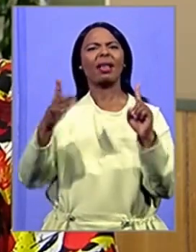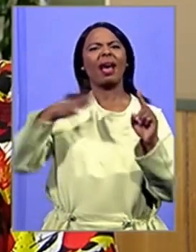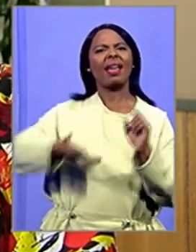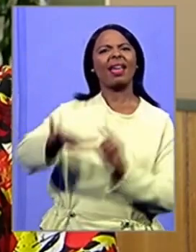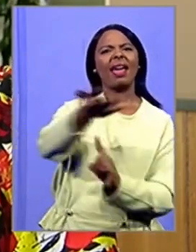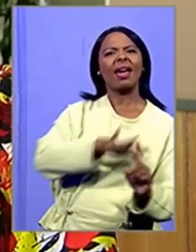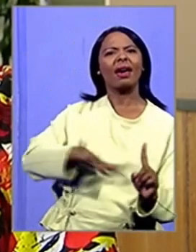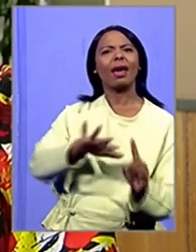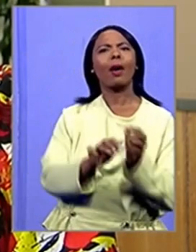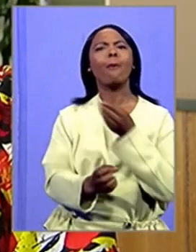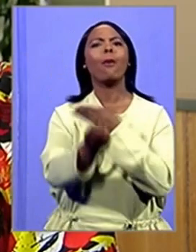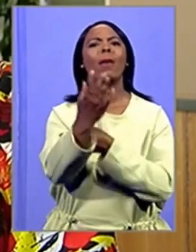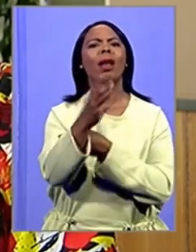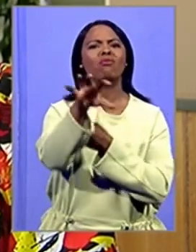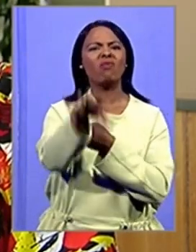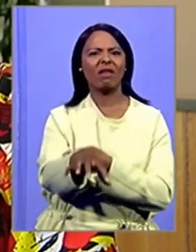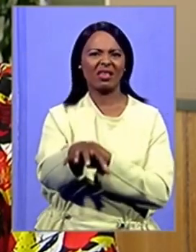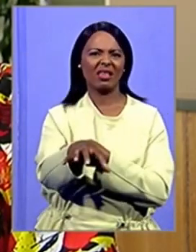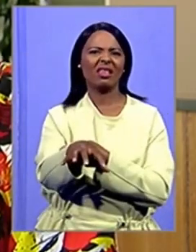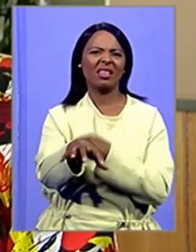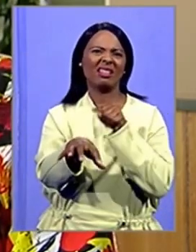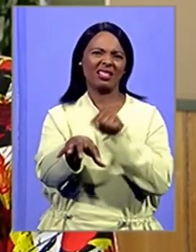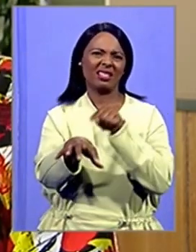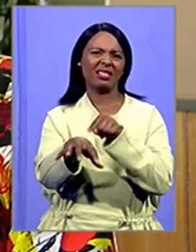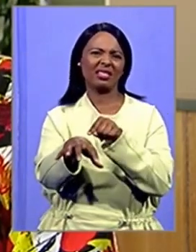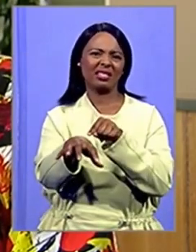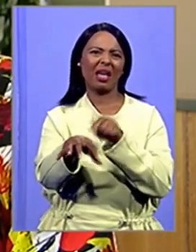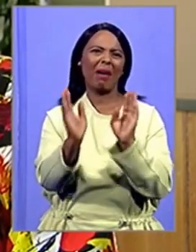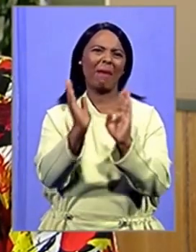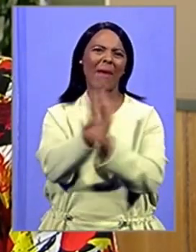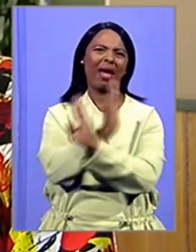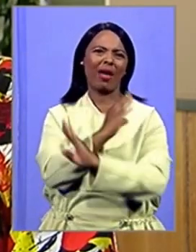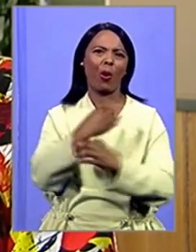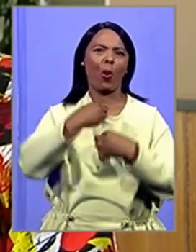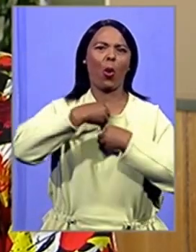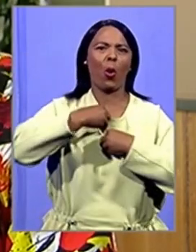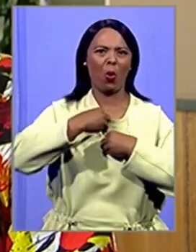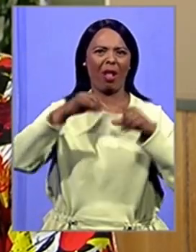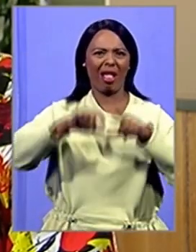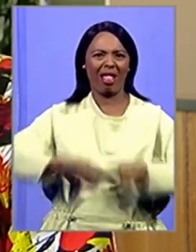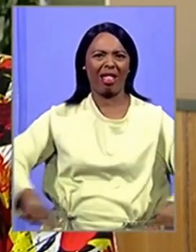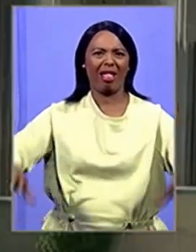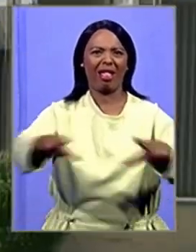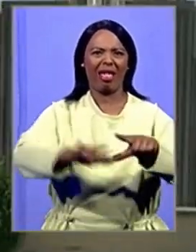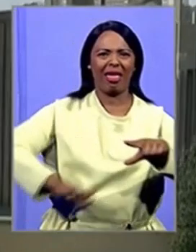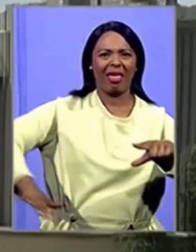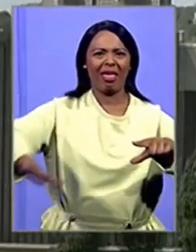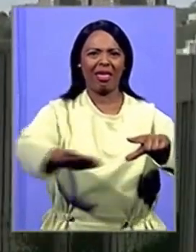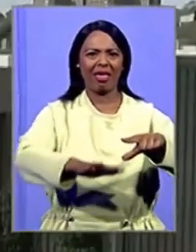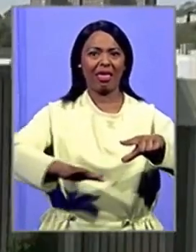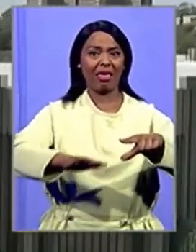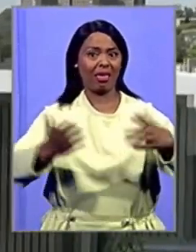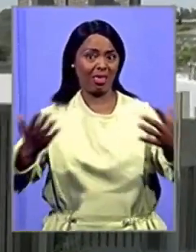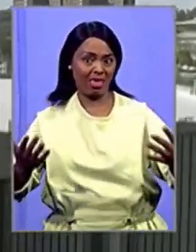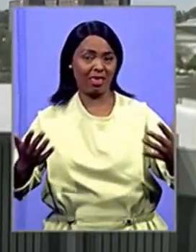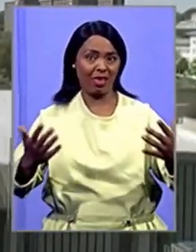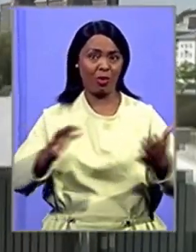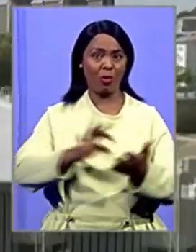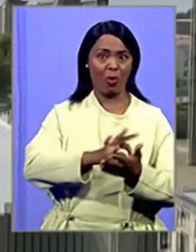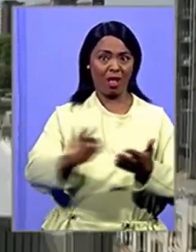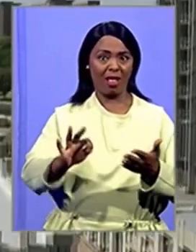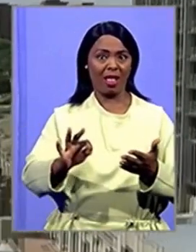Mpumalanga where there is a private owner. He's got a lease there, so they must